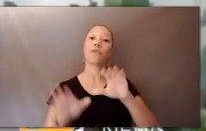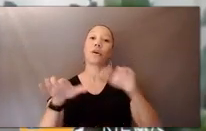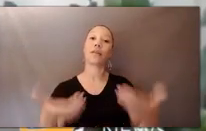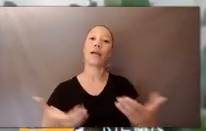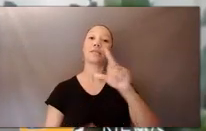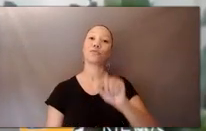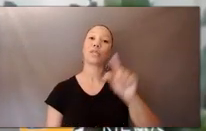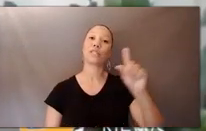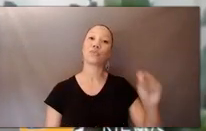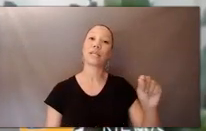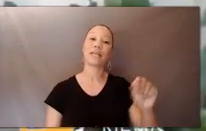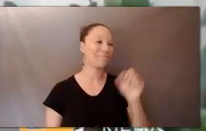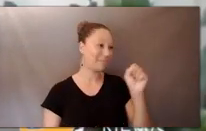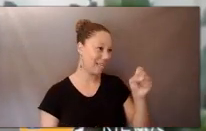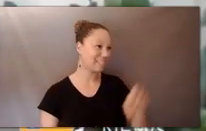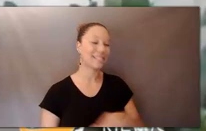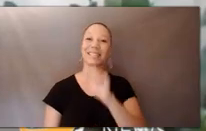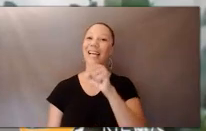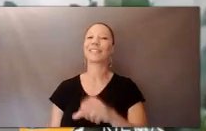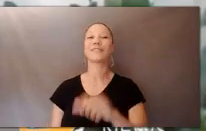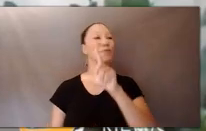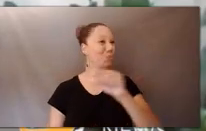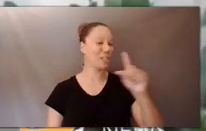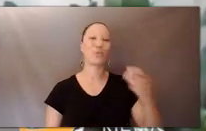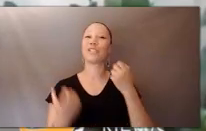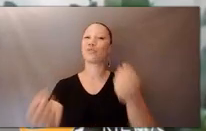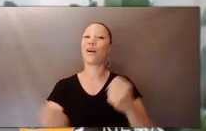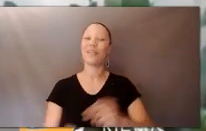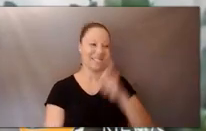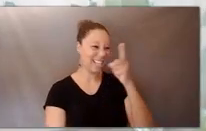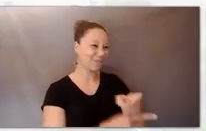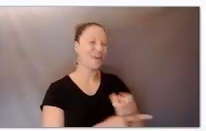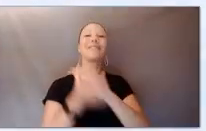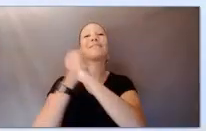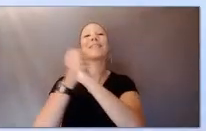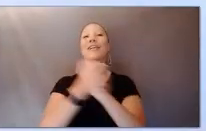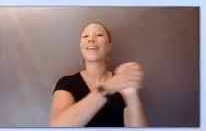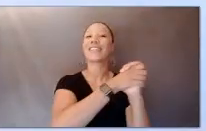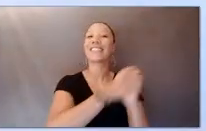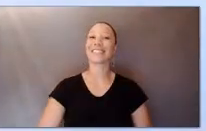2020. Absolutely. 2020 strong. That's right. Congratulations.